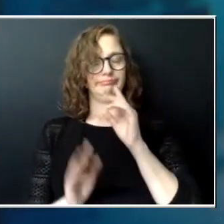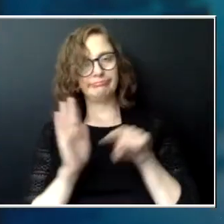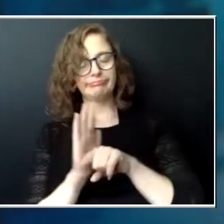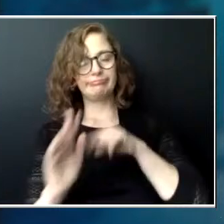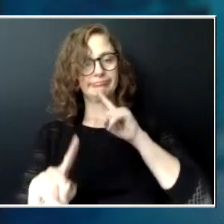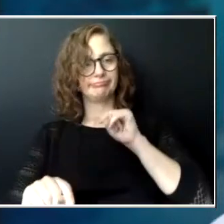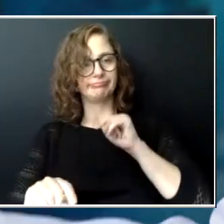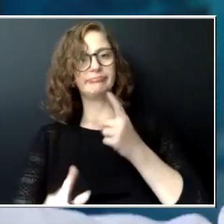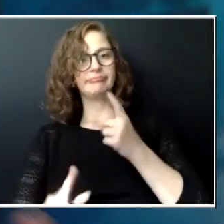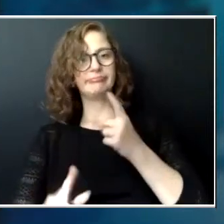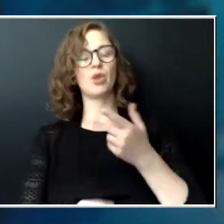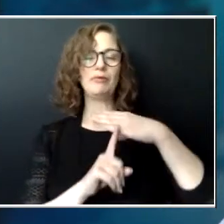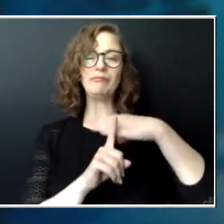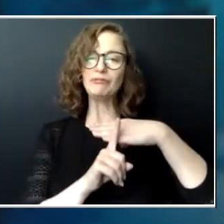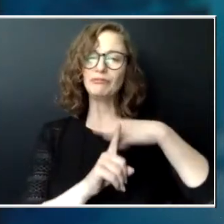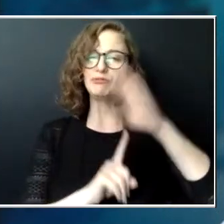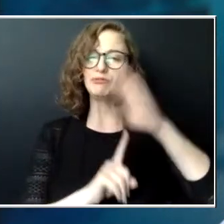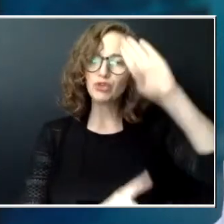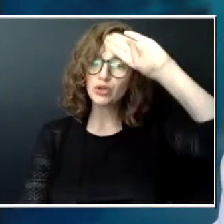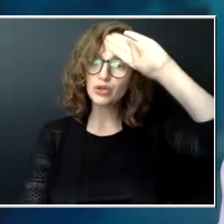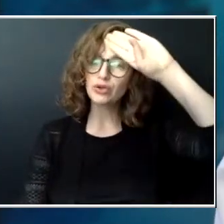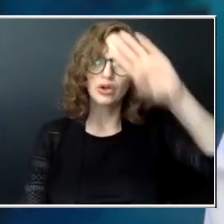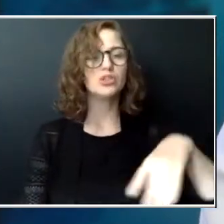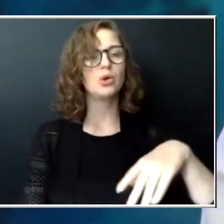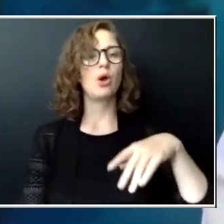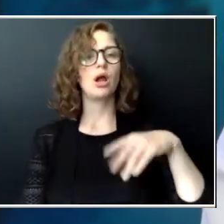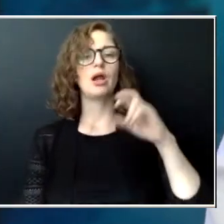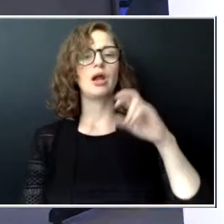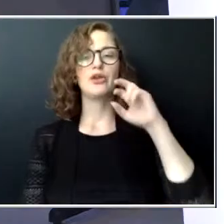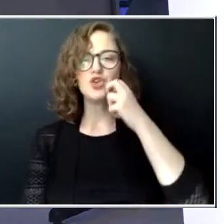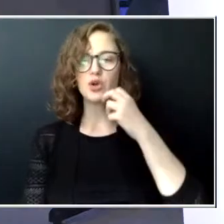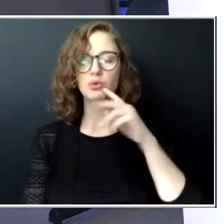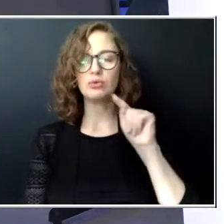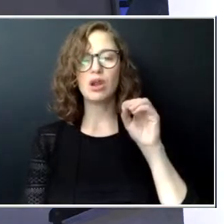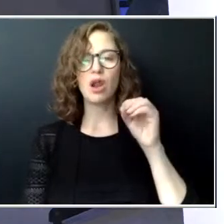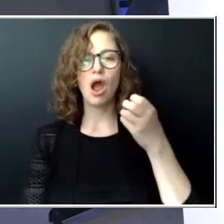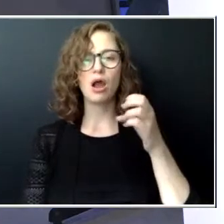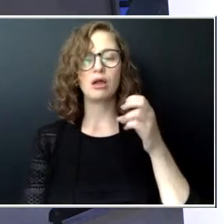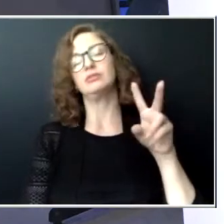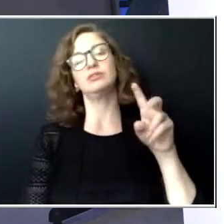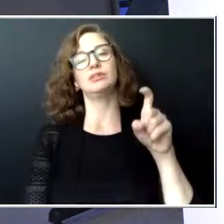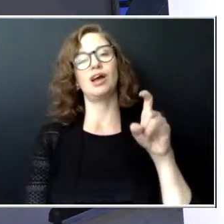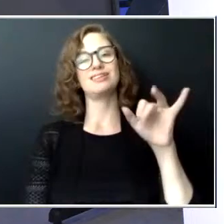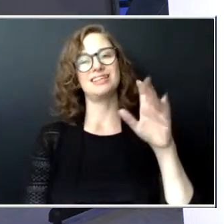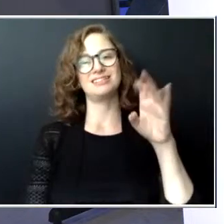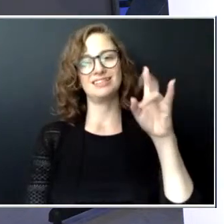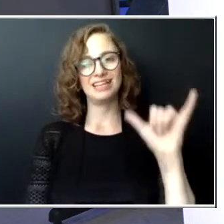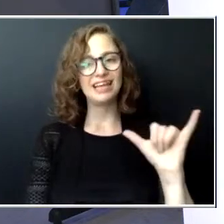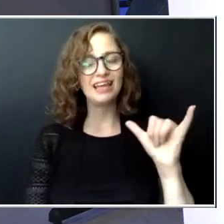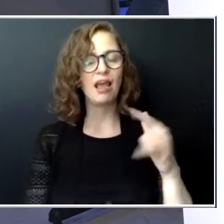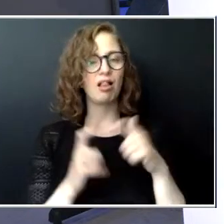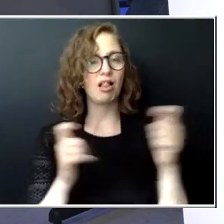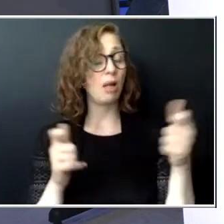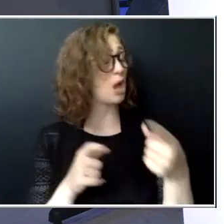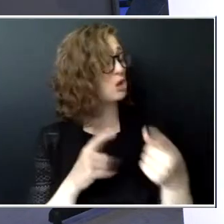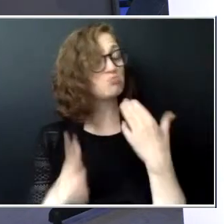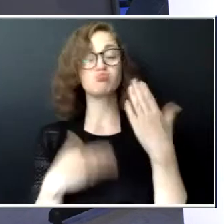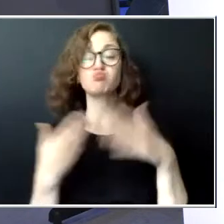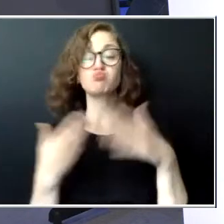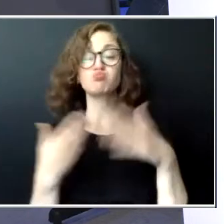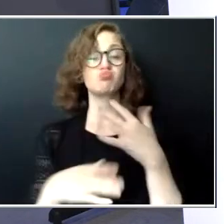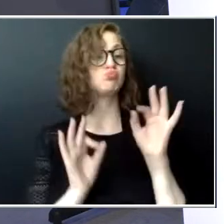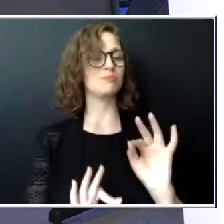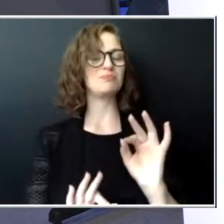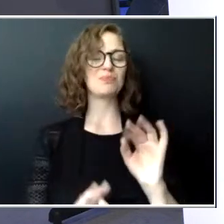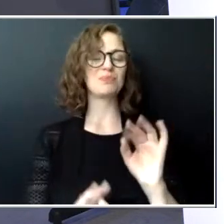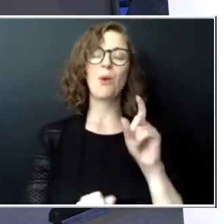all. But I think you cruised through it. I think so. Yeah. Well, we need to get to the good part, which is what finally put you into remission, right? So we're going to talk about